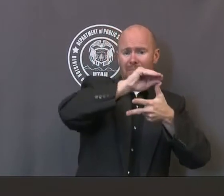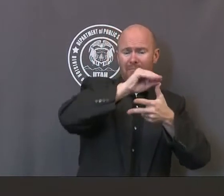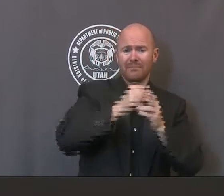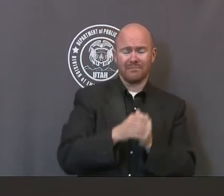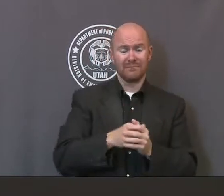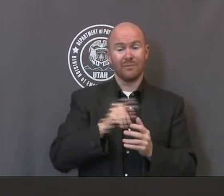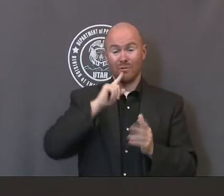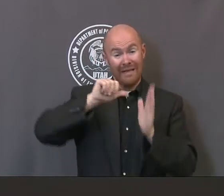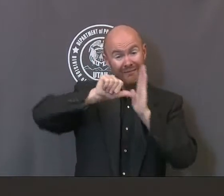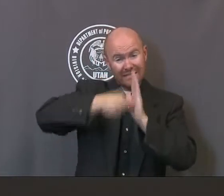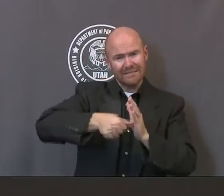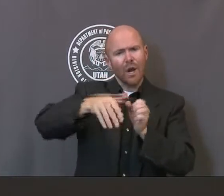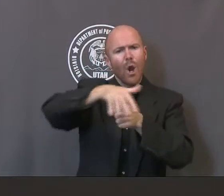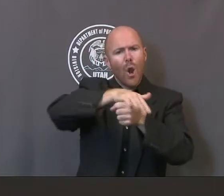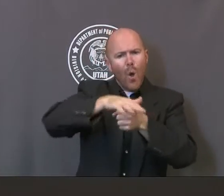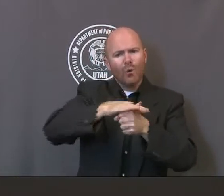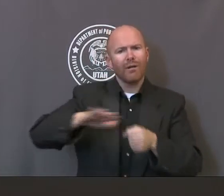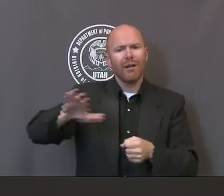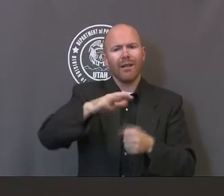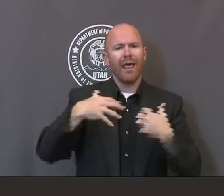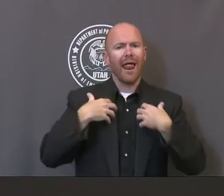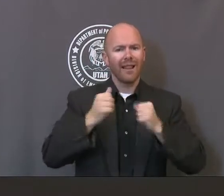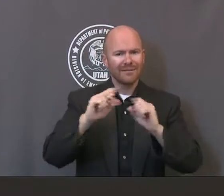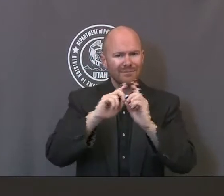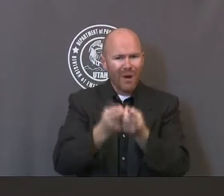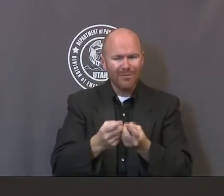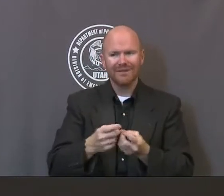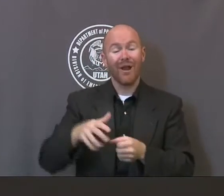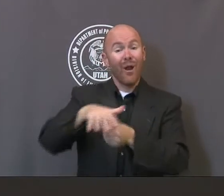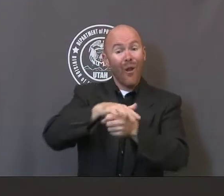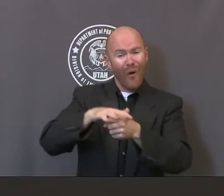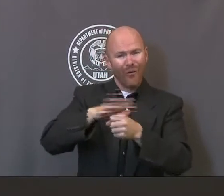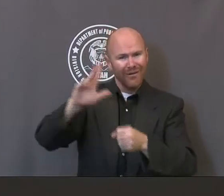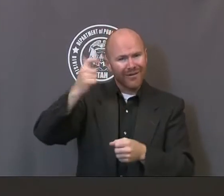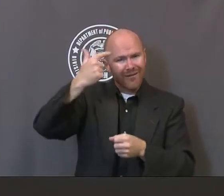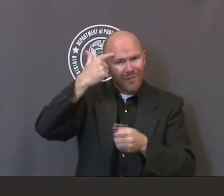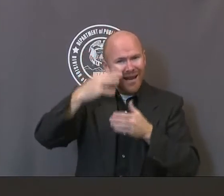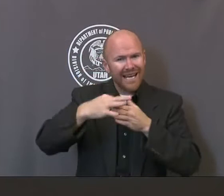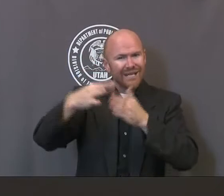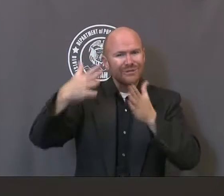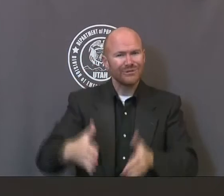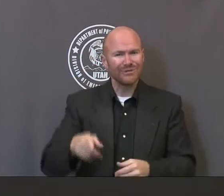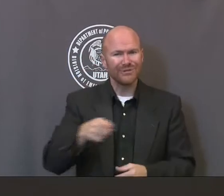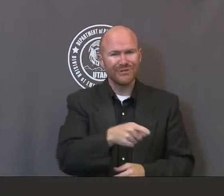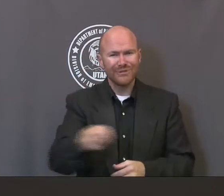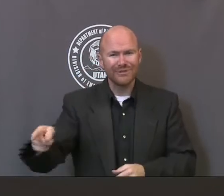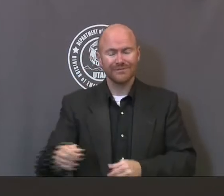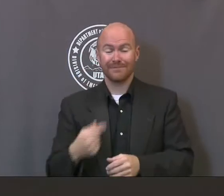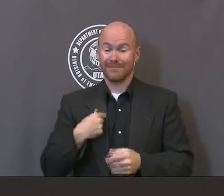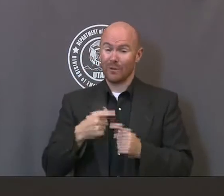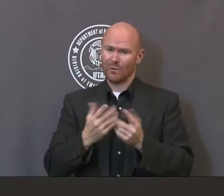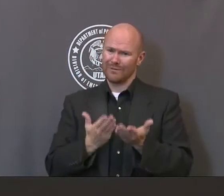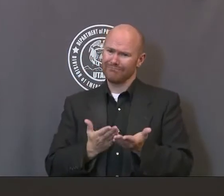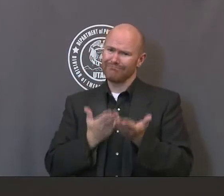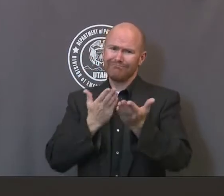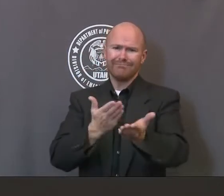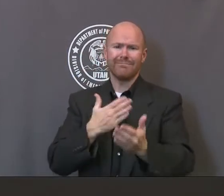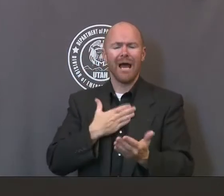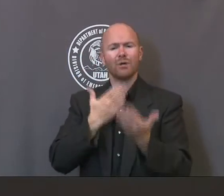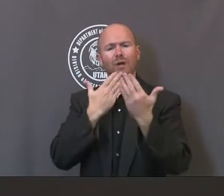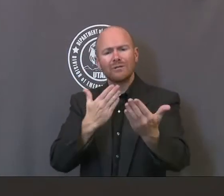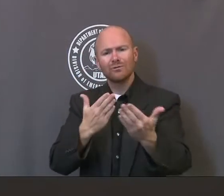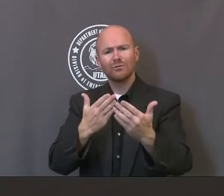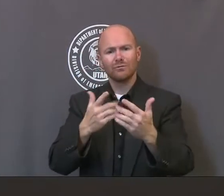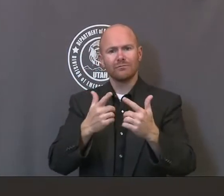local health authorities and local government leaders in managing this health emergency. And I'd like to express my gratitude in advance to Utahns for